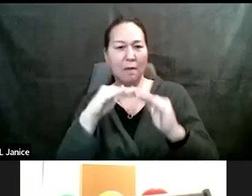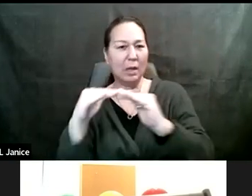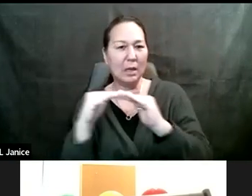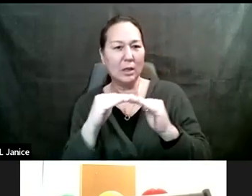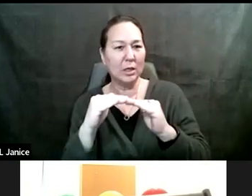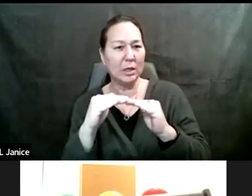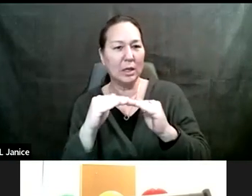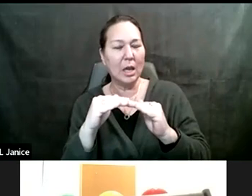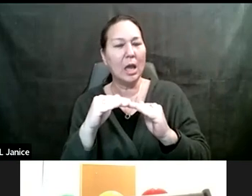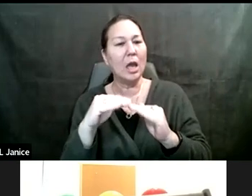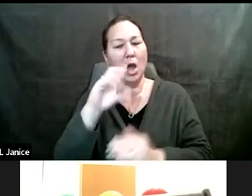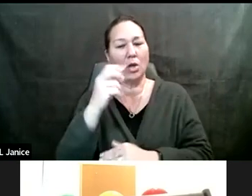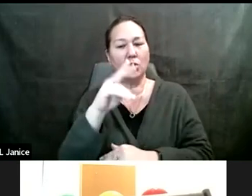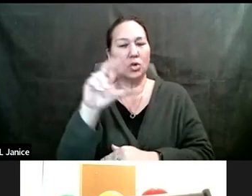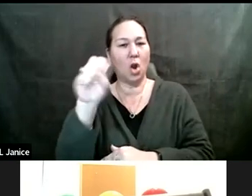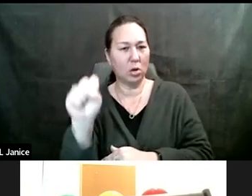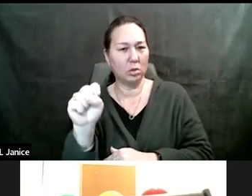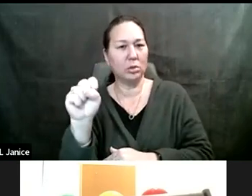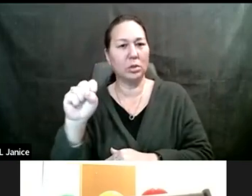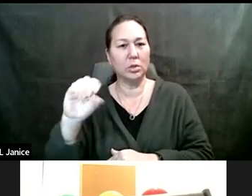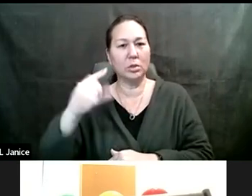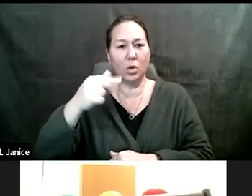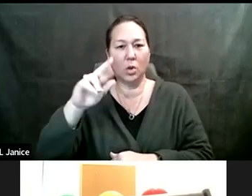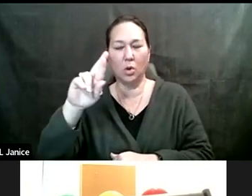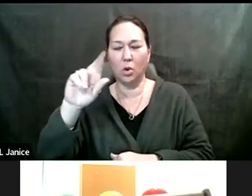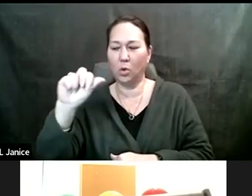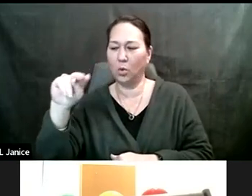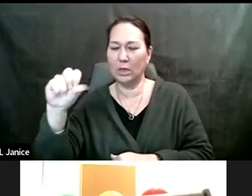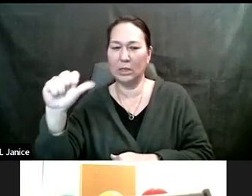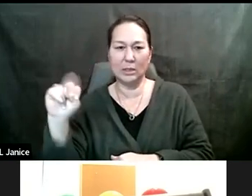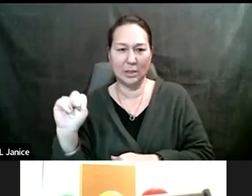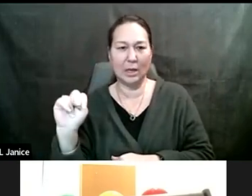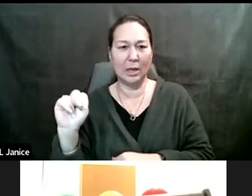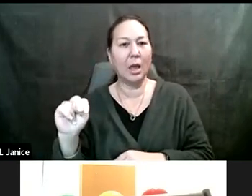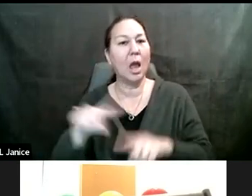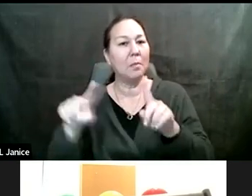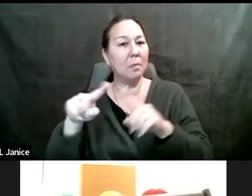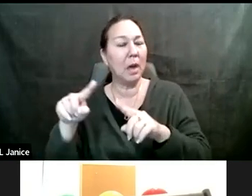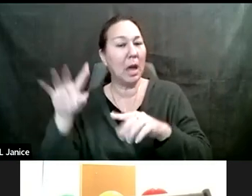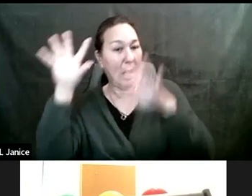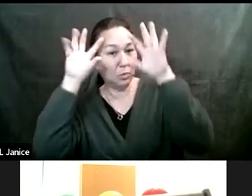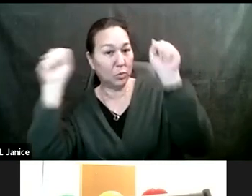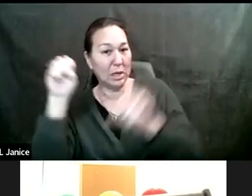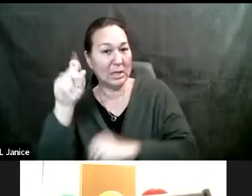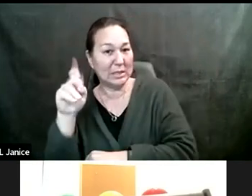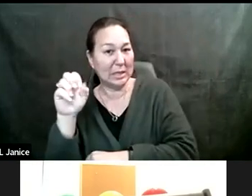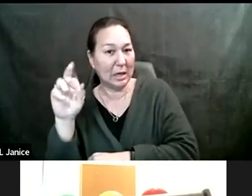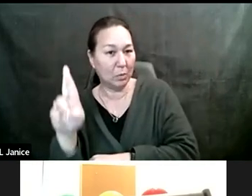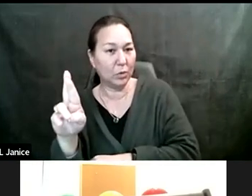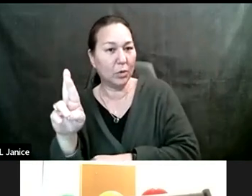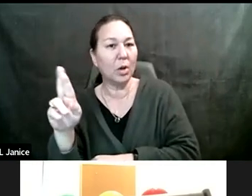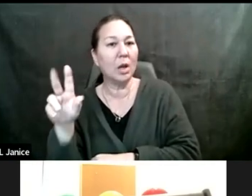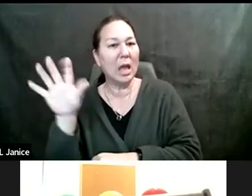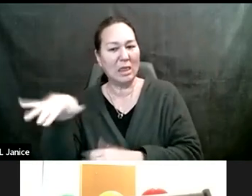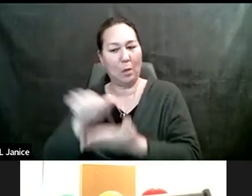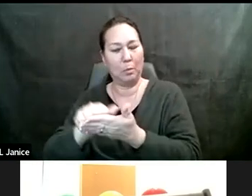Dr Charles grandson in Miss Skipper's chart chief of equity and strategy Dr Charles granson had been